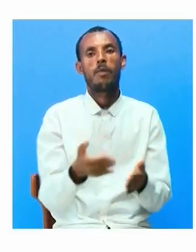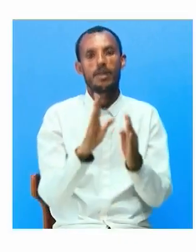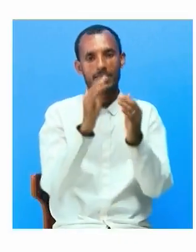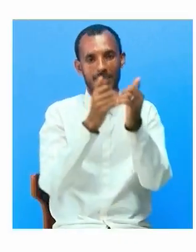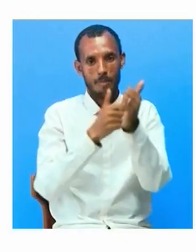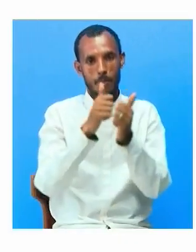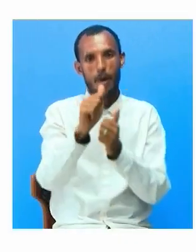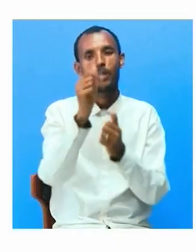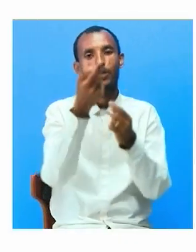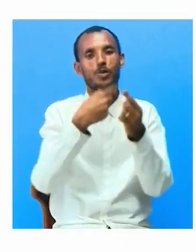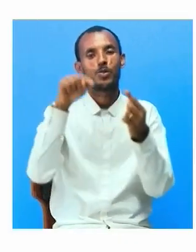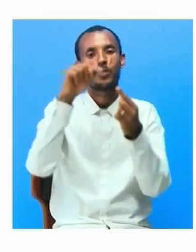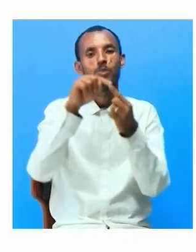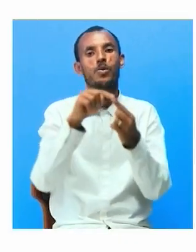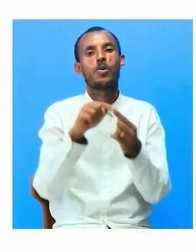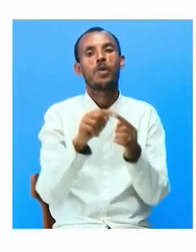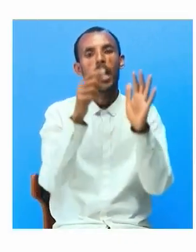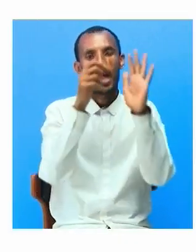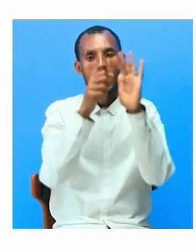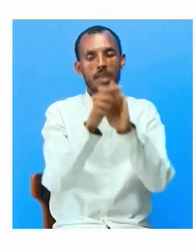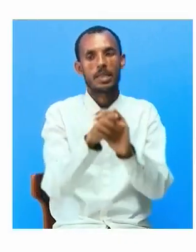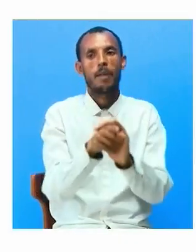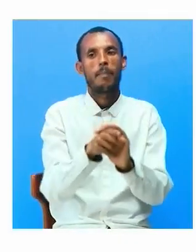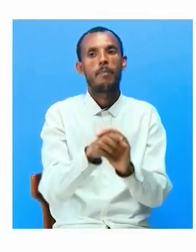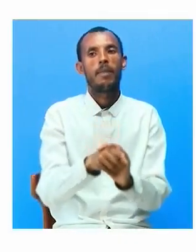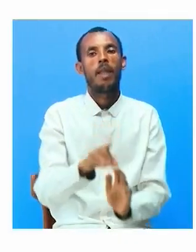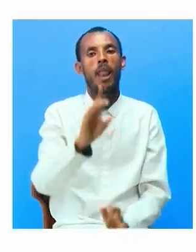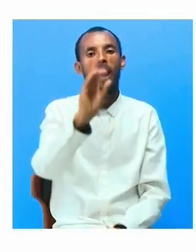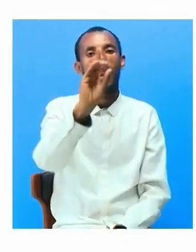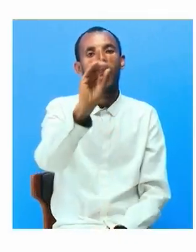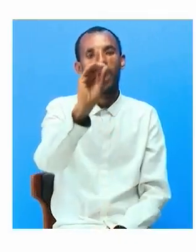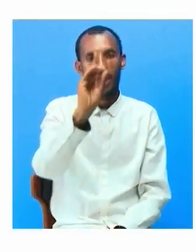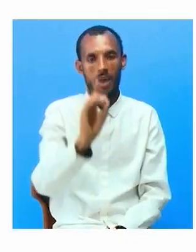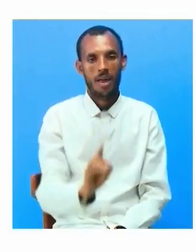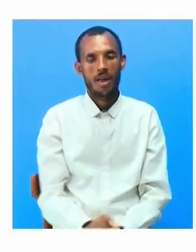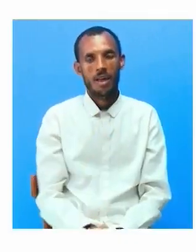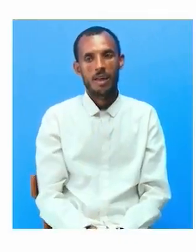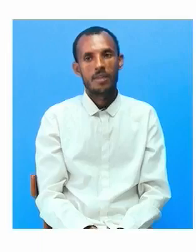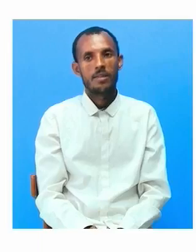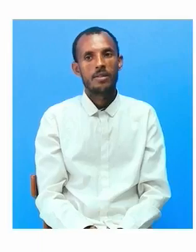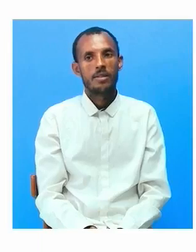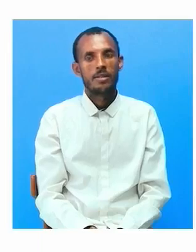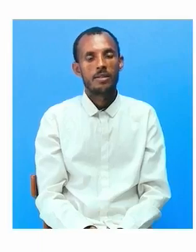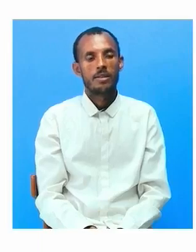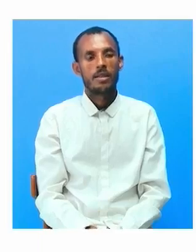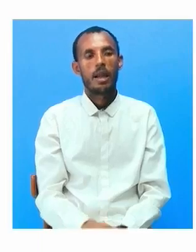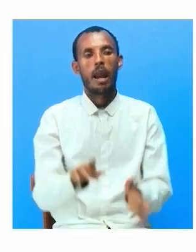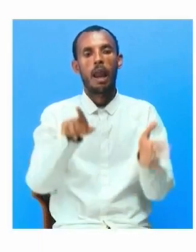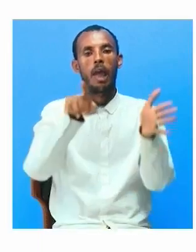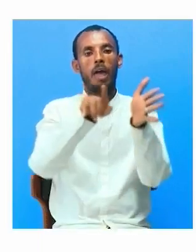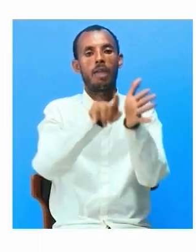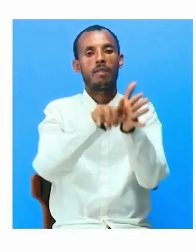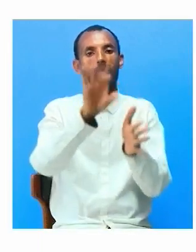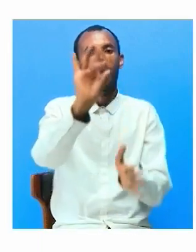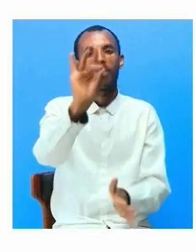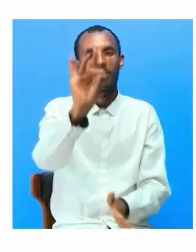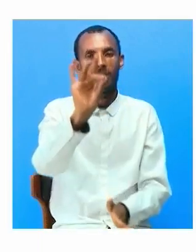proceed to example D. Take these two numbers. Negative